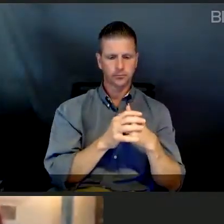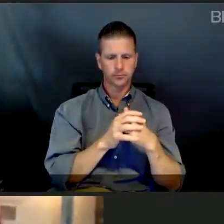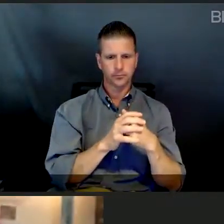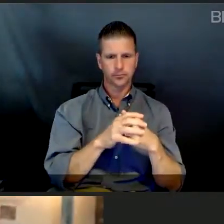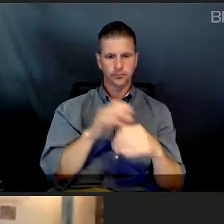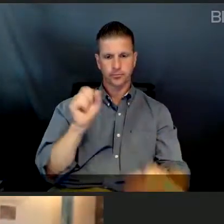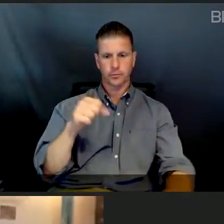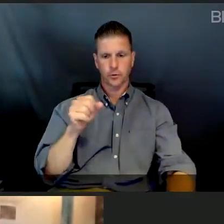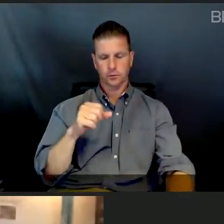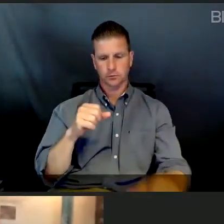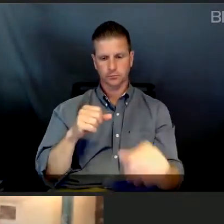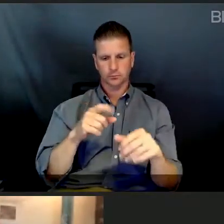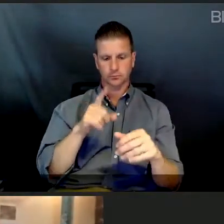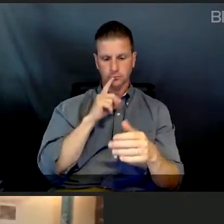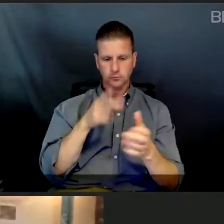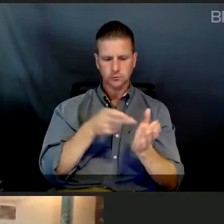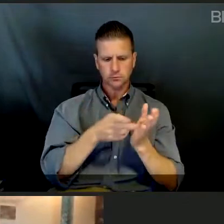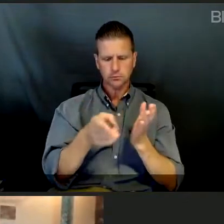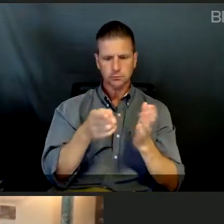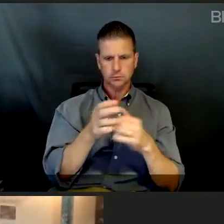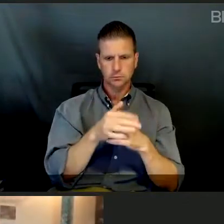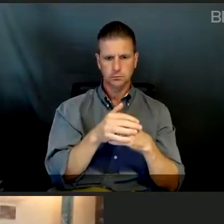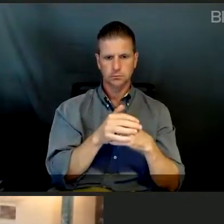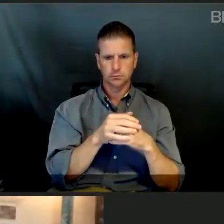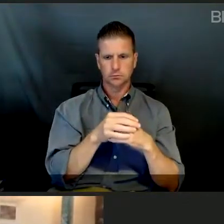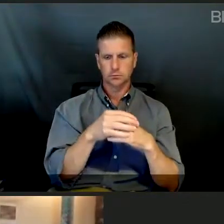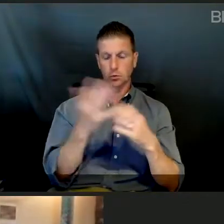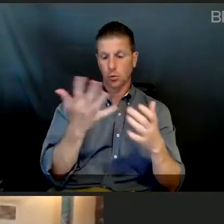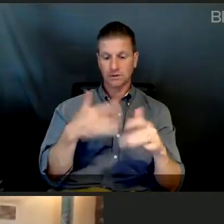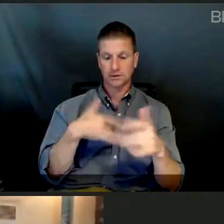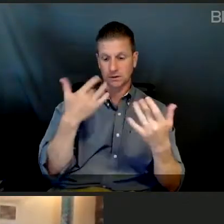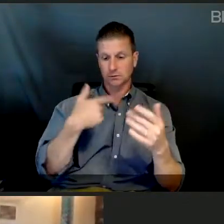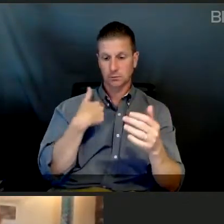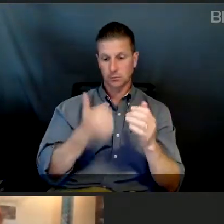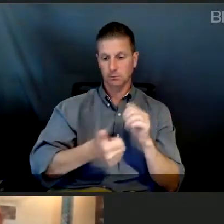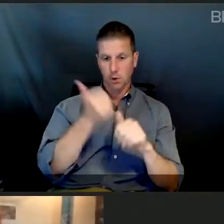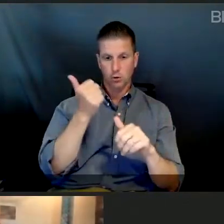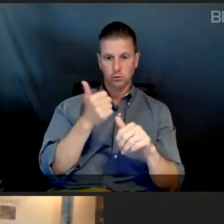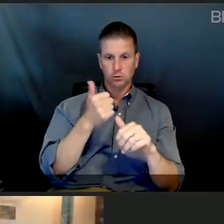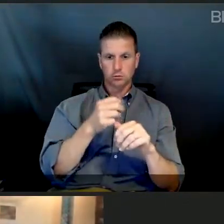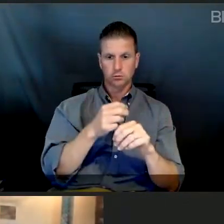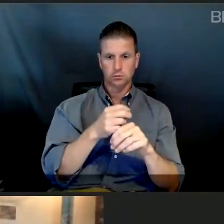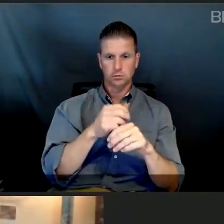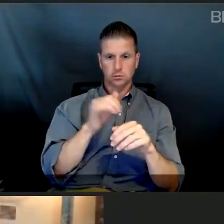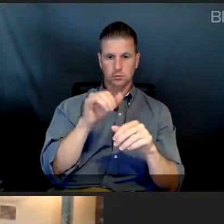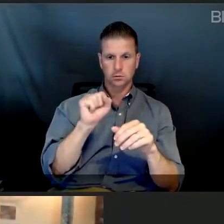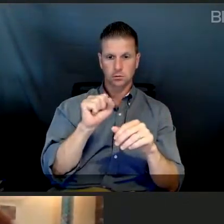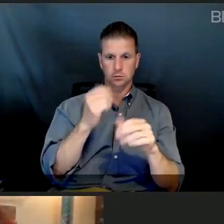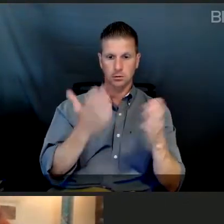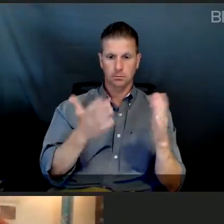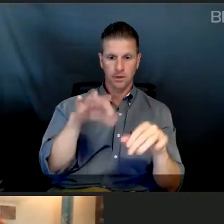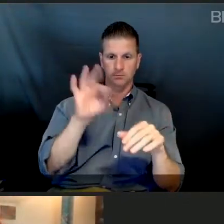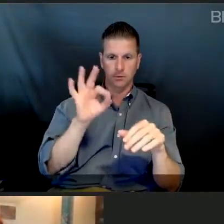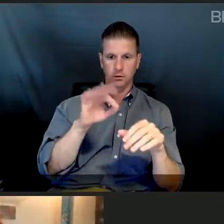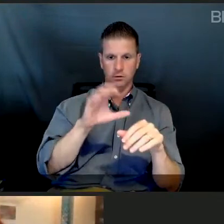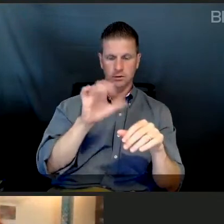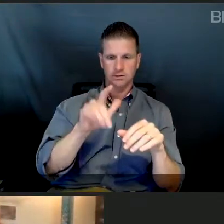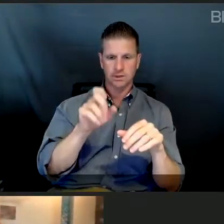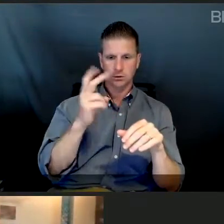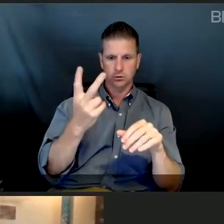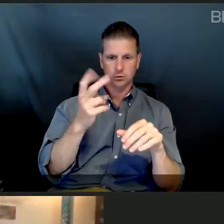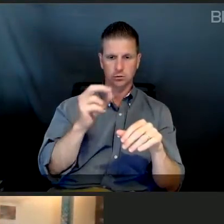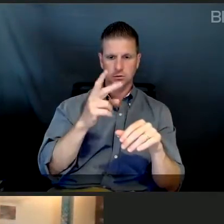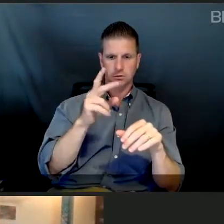Yeah, so honestly, what excites me most is we might find in cycle 2 or the second